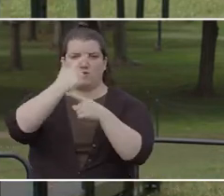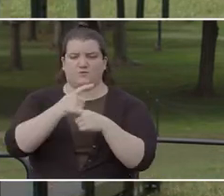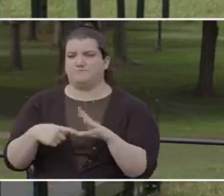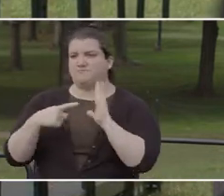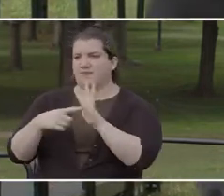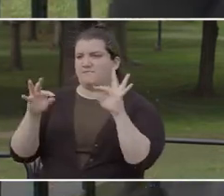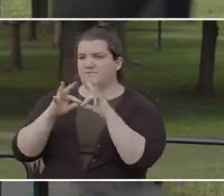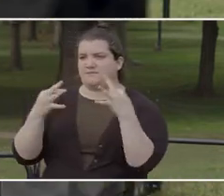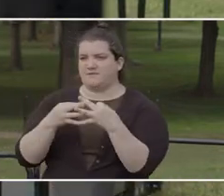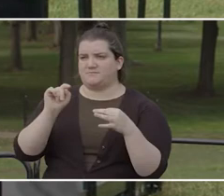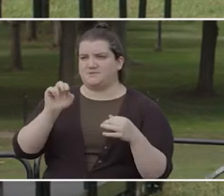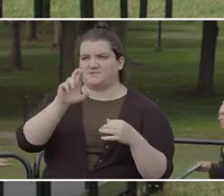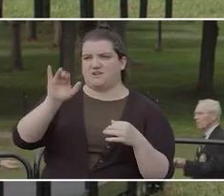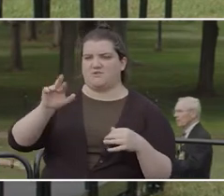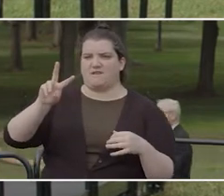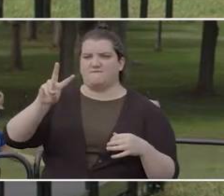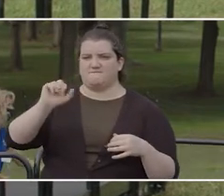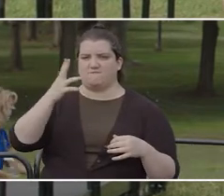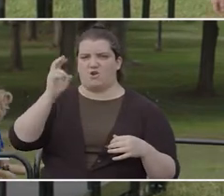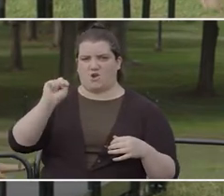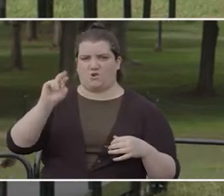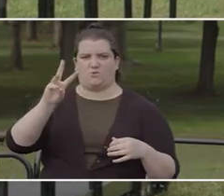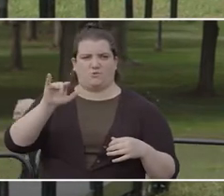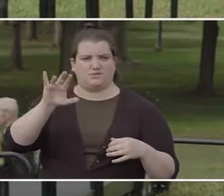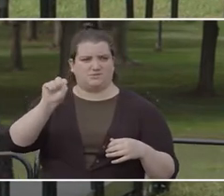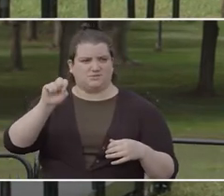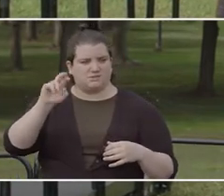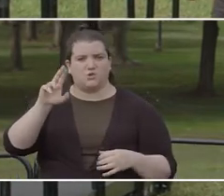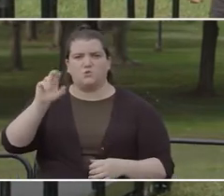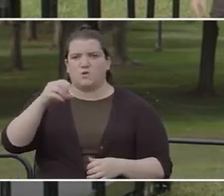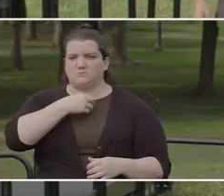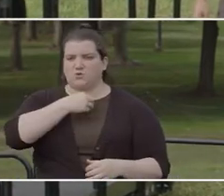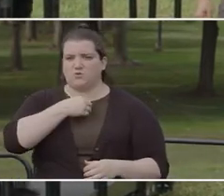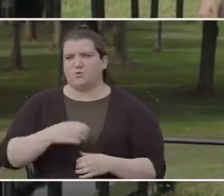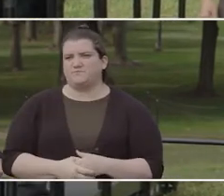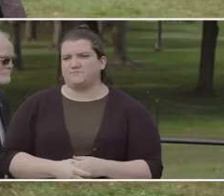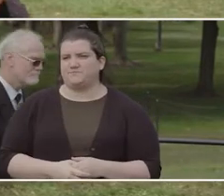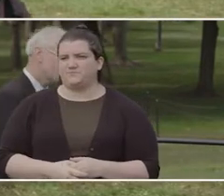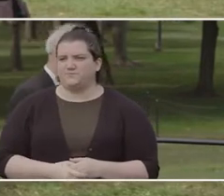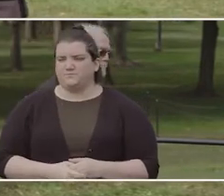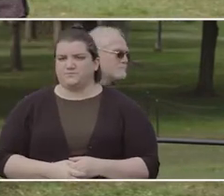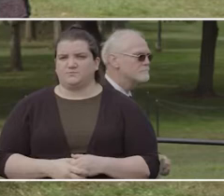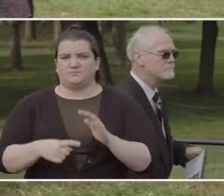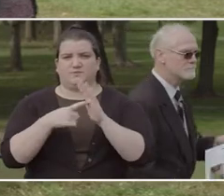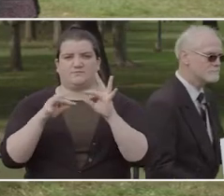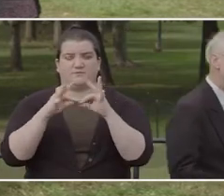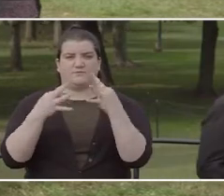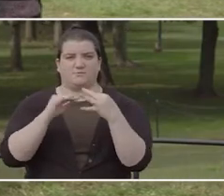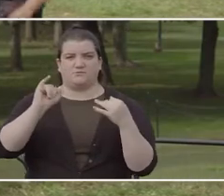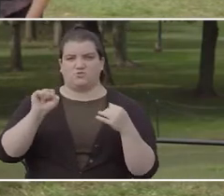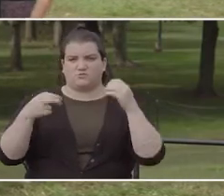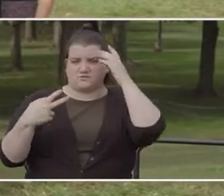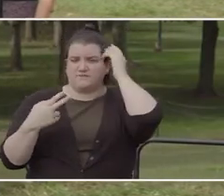behalf of the family of Terry Vaughn Wilson, U.S. Marine Corps. On behalf of the family of